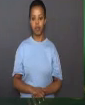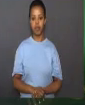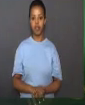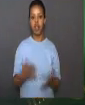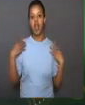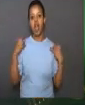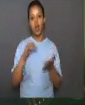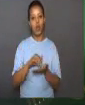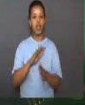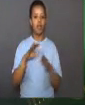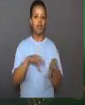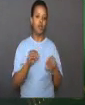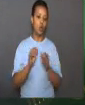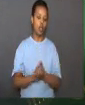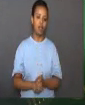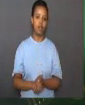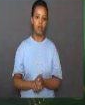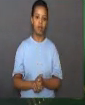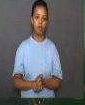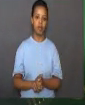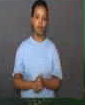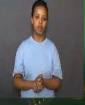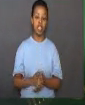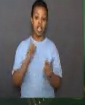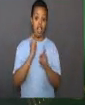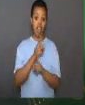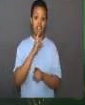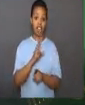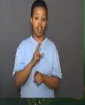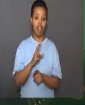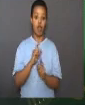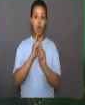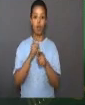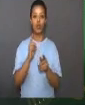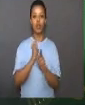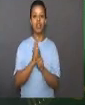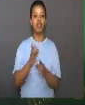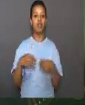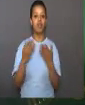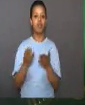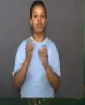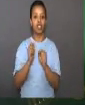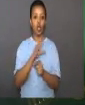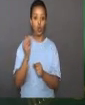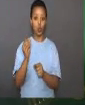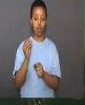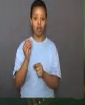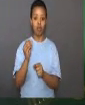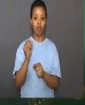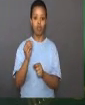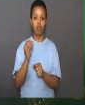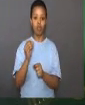Hello again, students. I am sure you were able to determine the